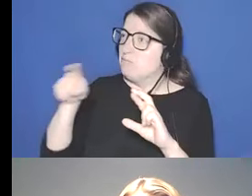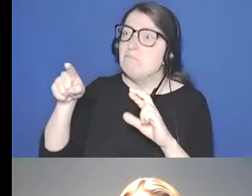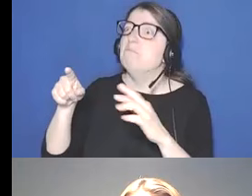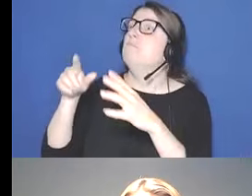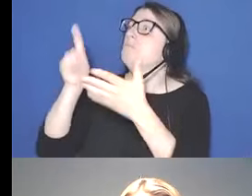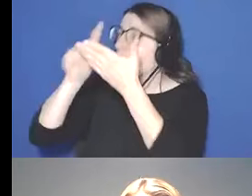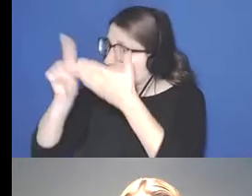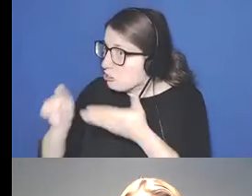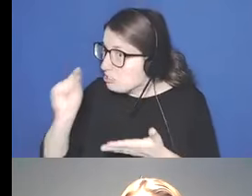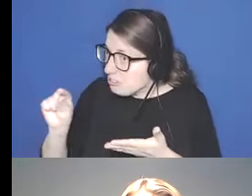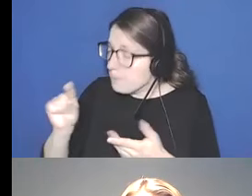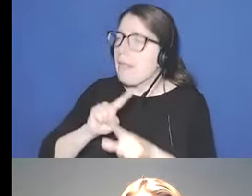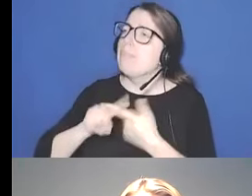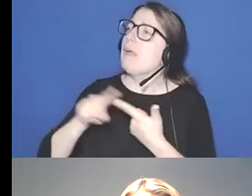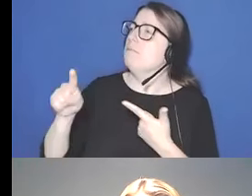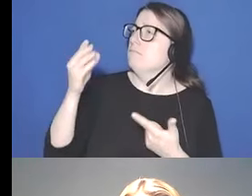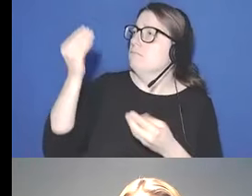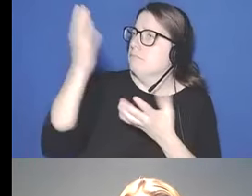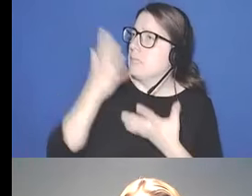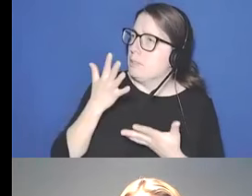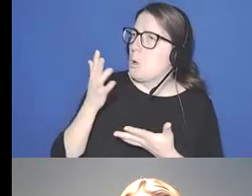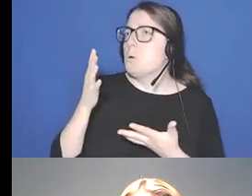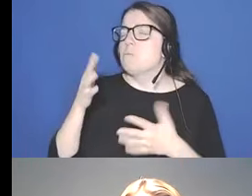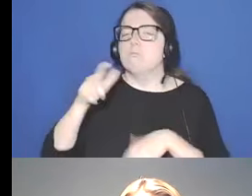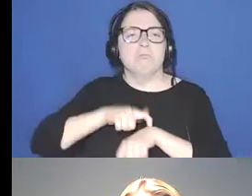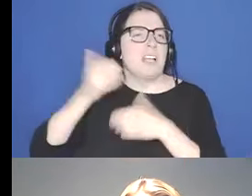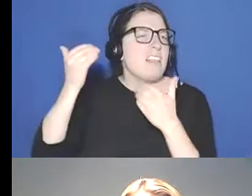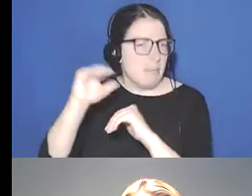about what you found out for me.